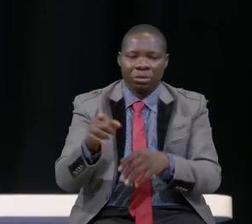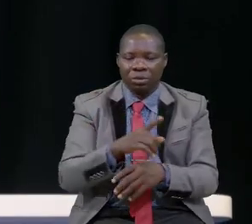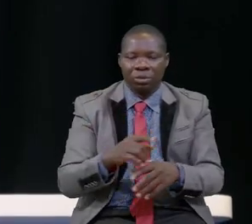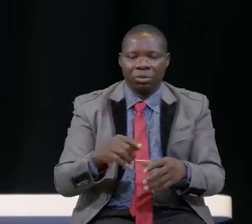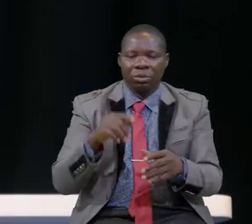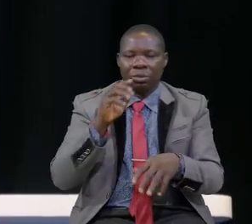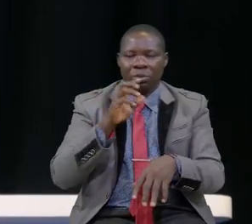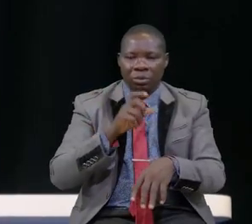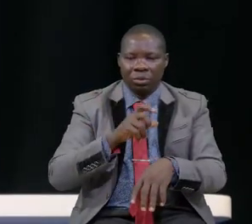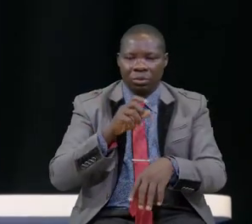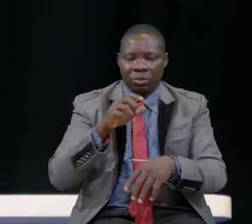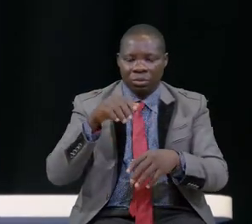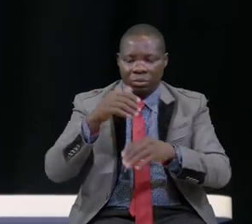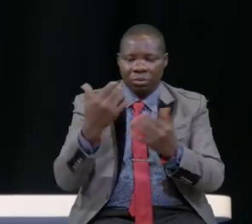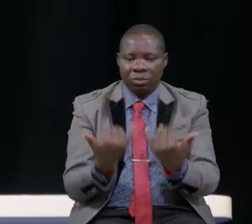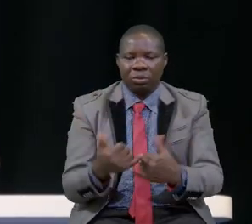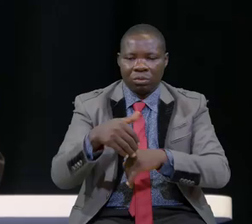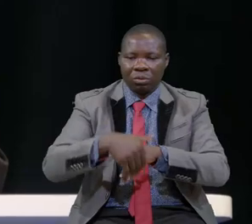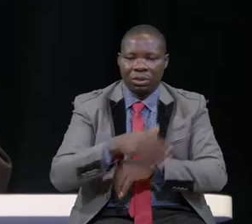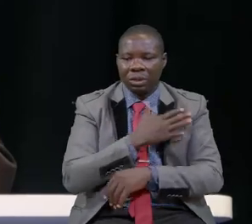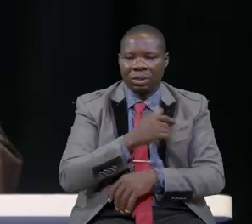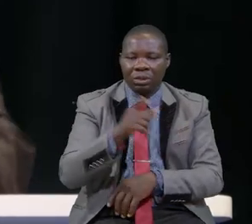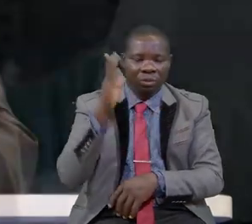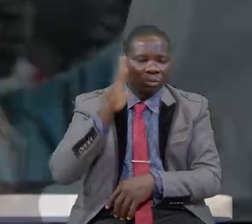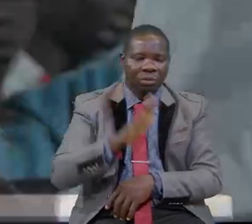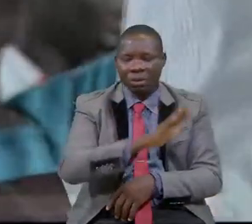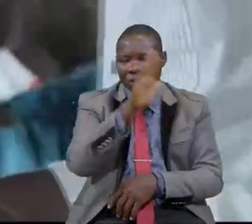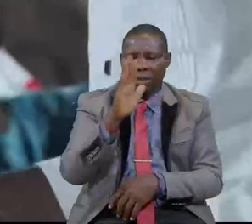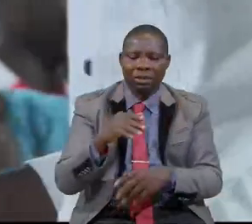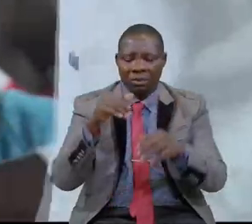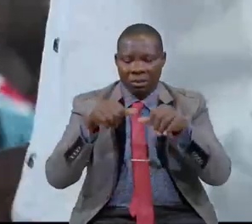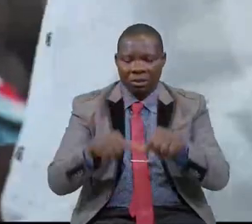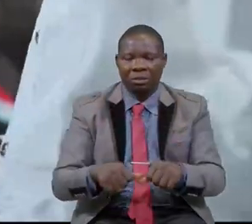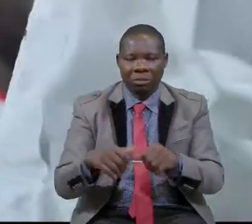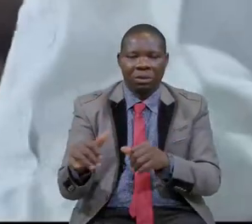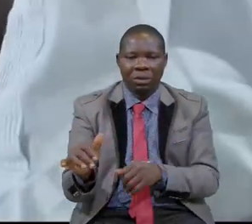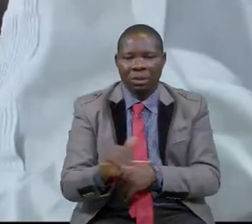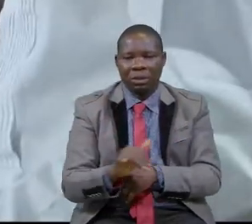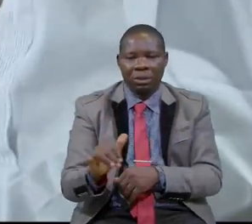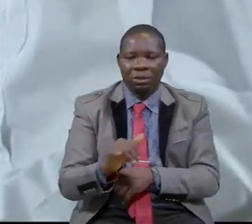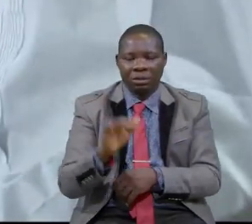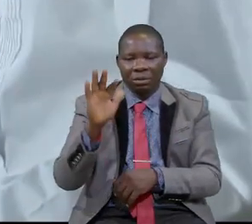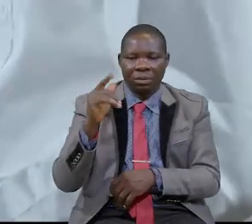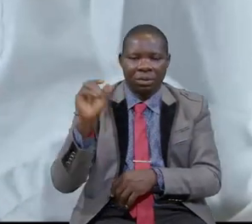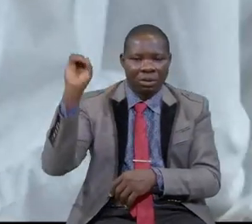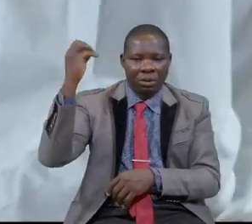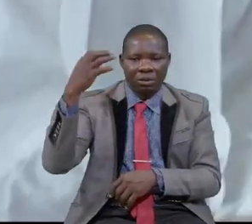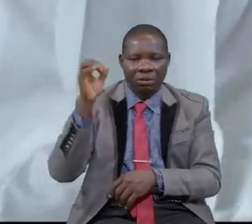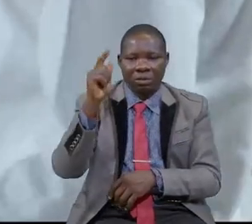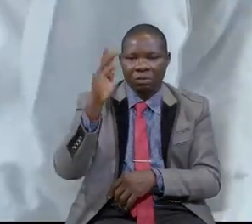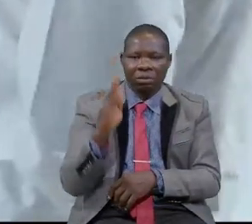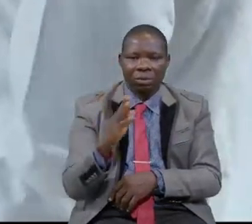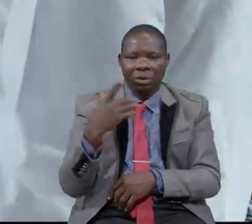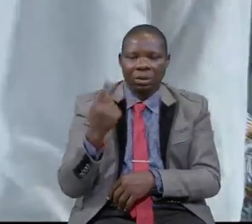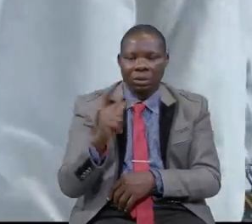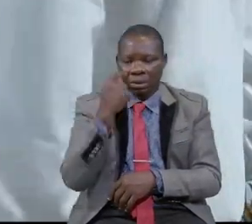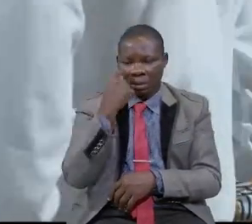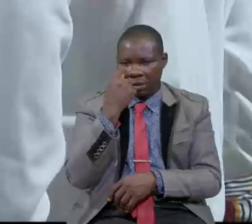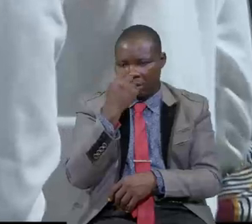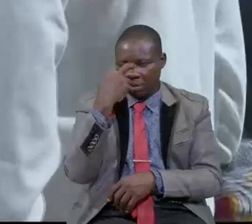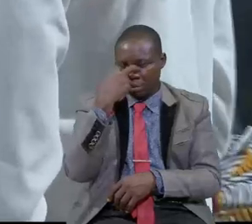will never, never remain the same by the grace of God. The blind will